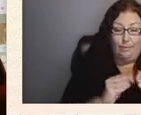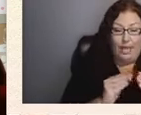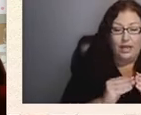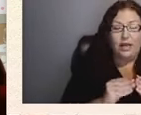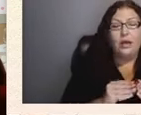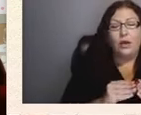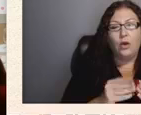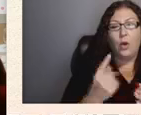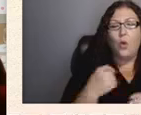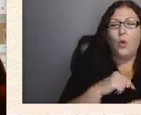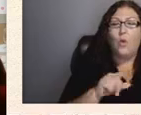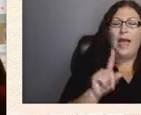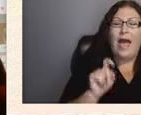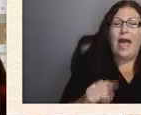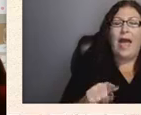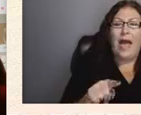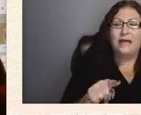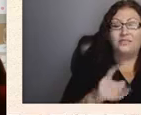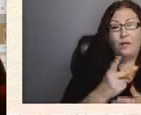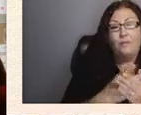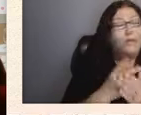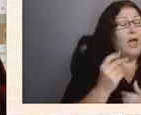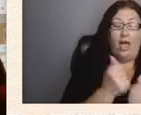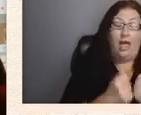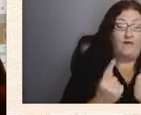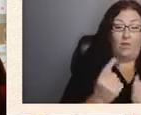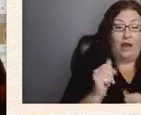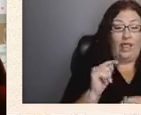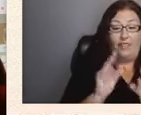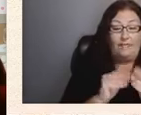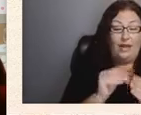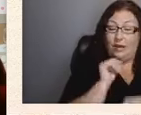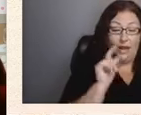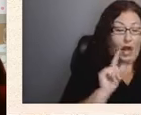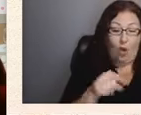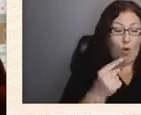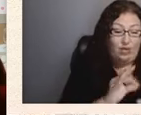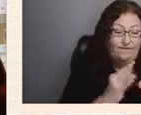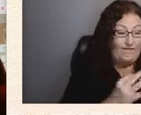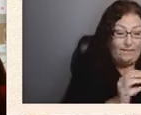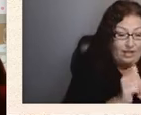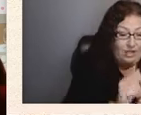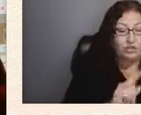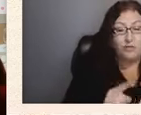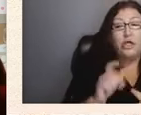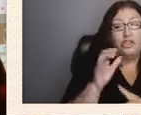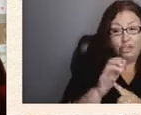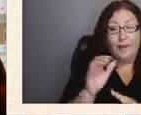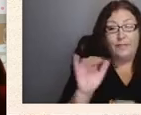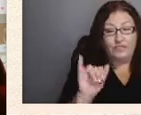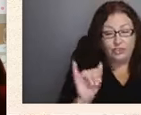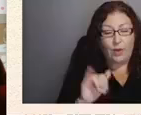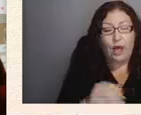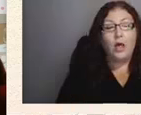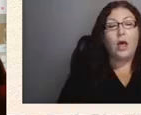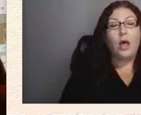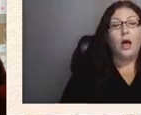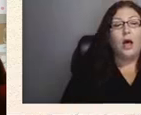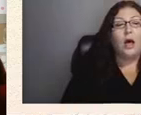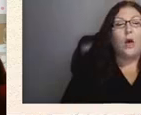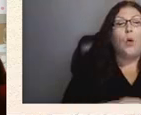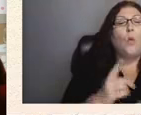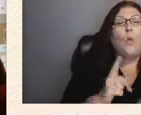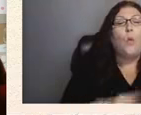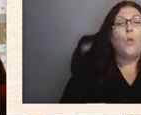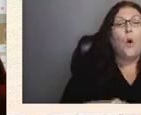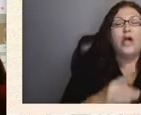asked everybody at the meeting, not just family leaders, but champions as well, what the traits were